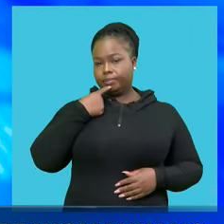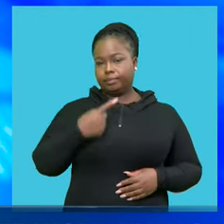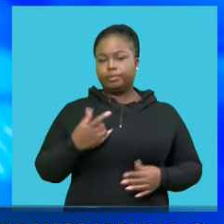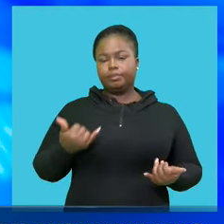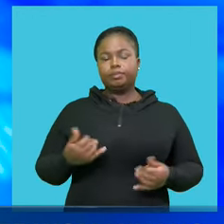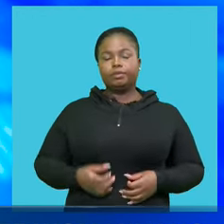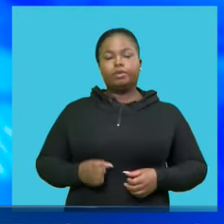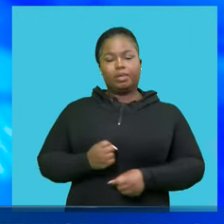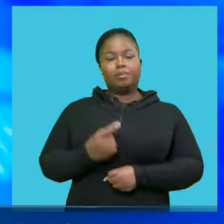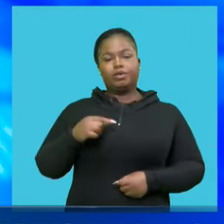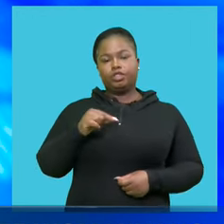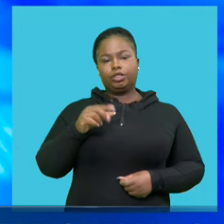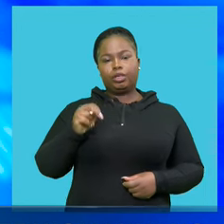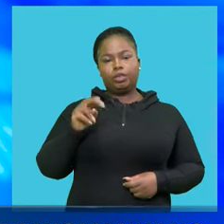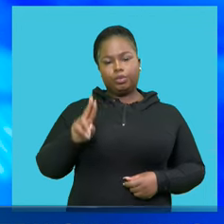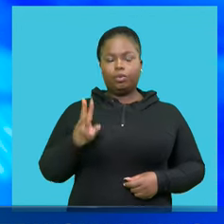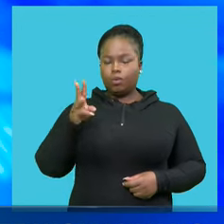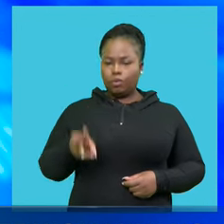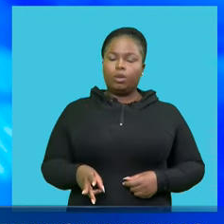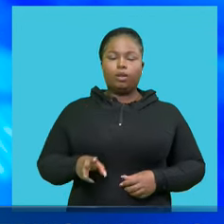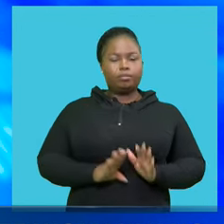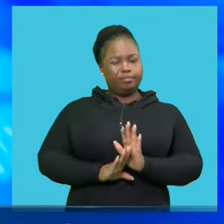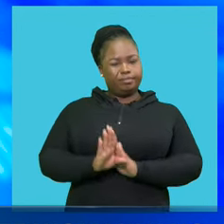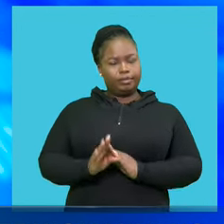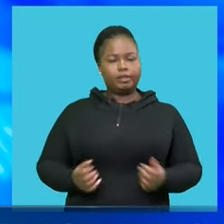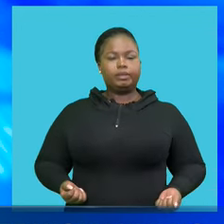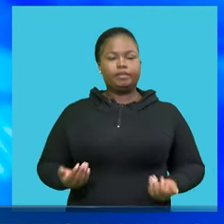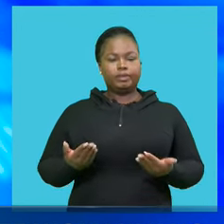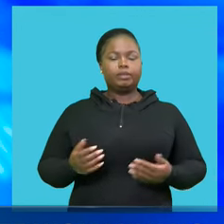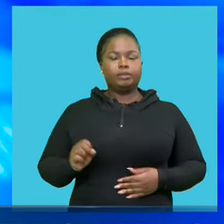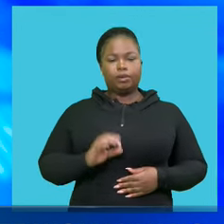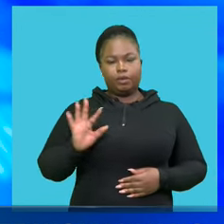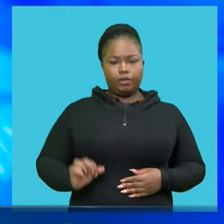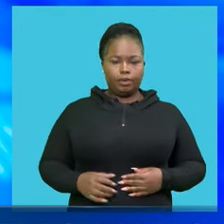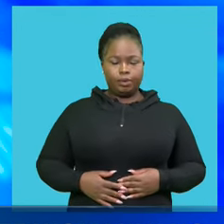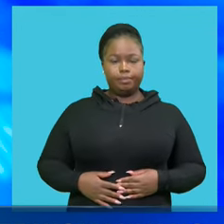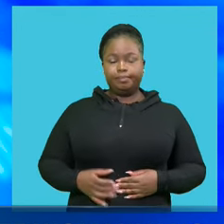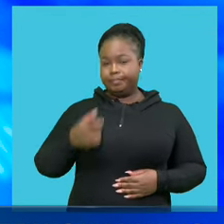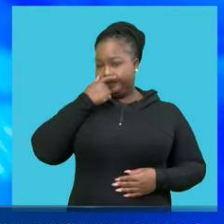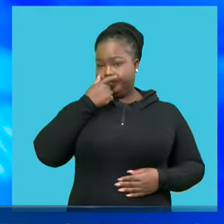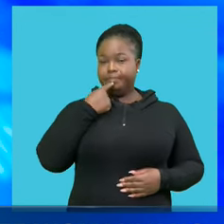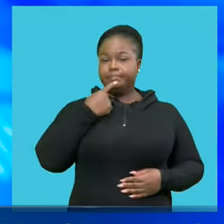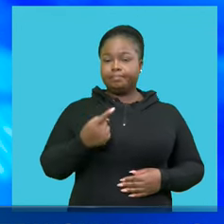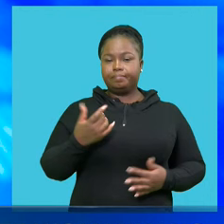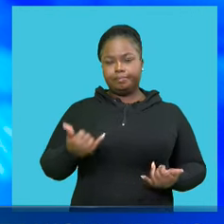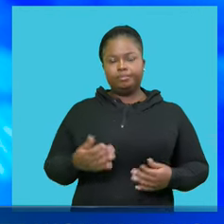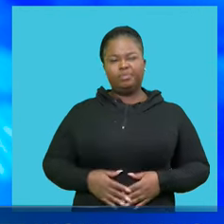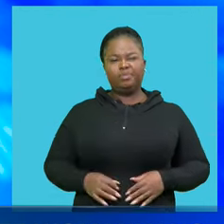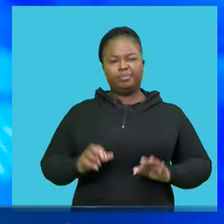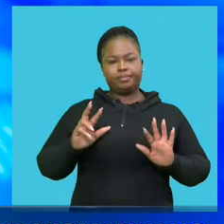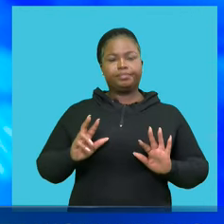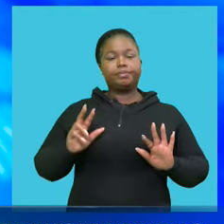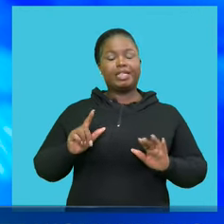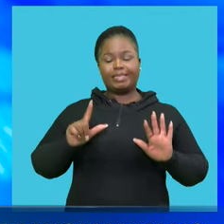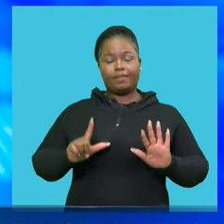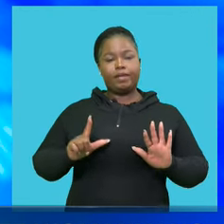kubawa ukhulumende wumanyano le sizwe uzakupukula unigezulele nkonzo imzanzafrika. Uramaposa uti ulawolo le skengali uzbo pelele